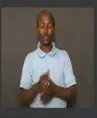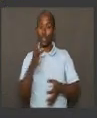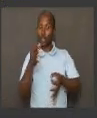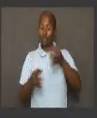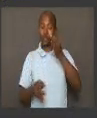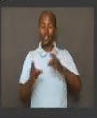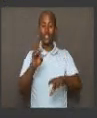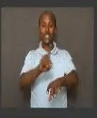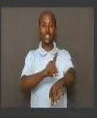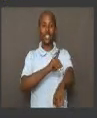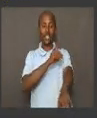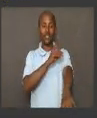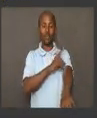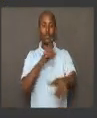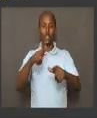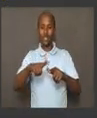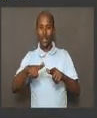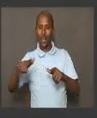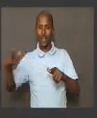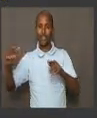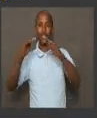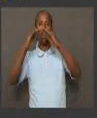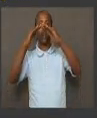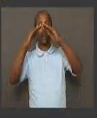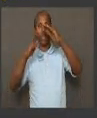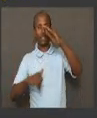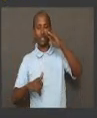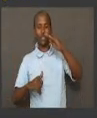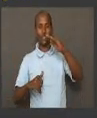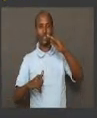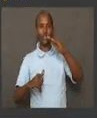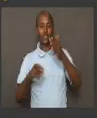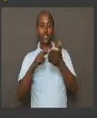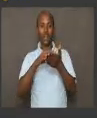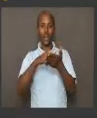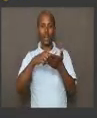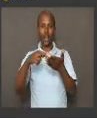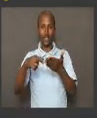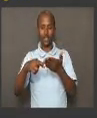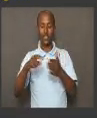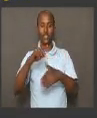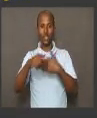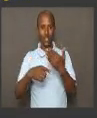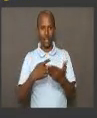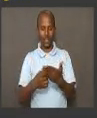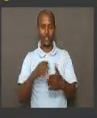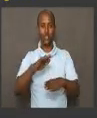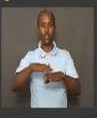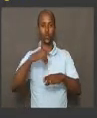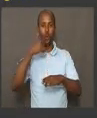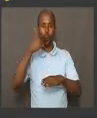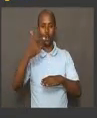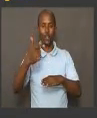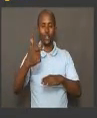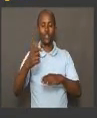If the distance of the line is less than the radius, then it is called